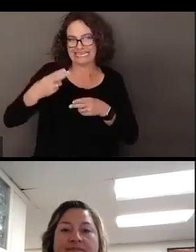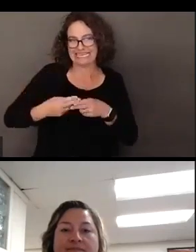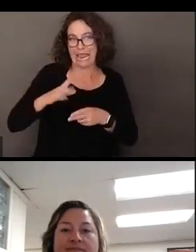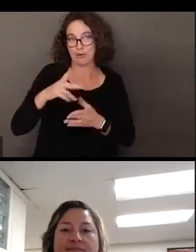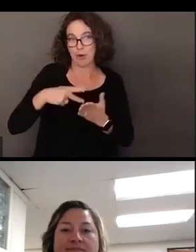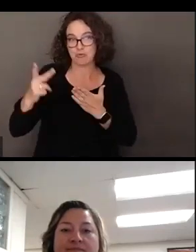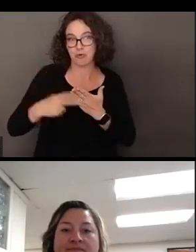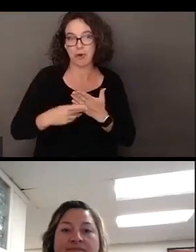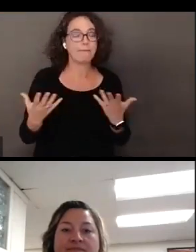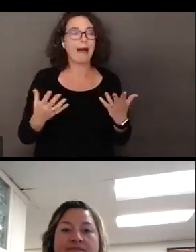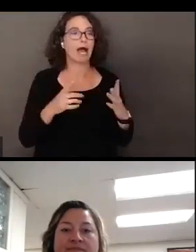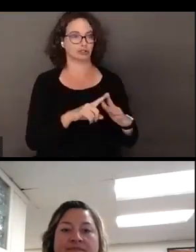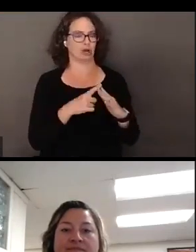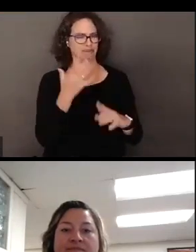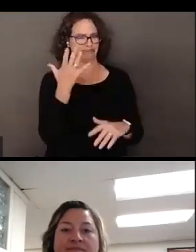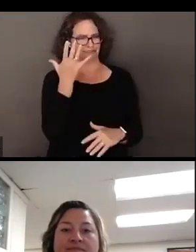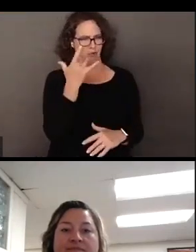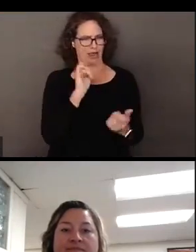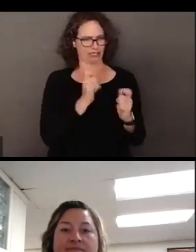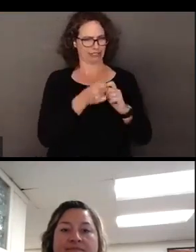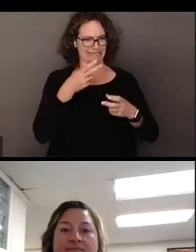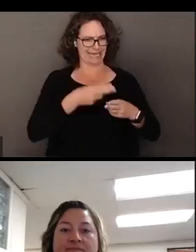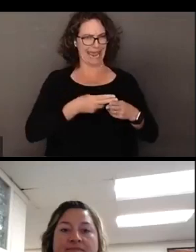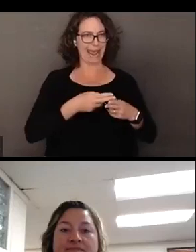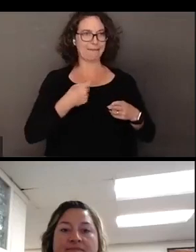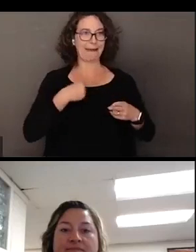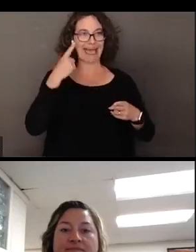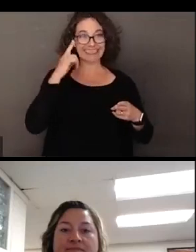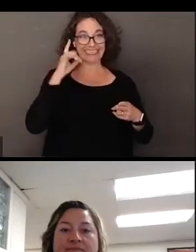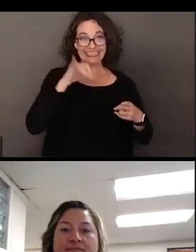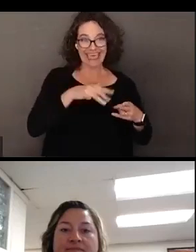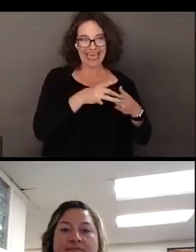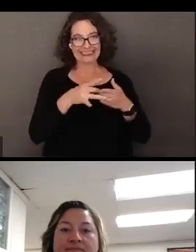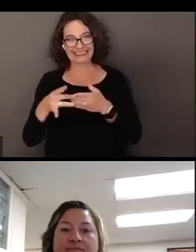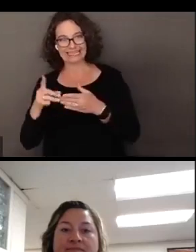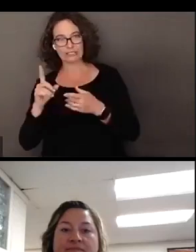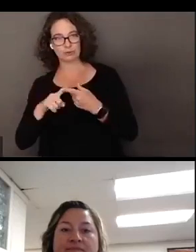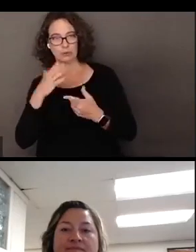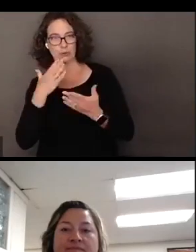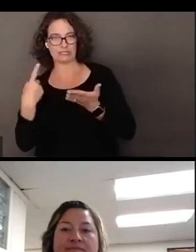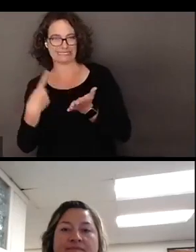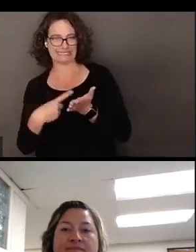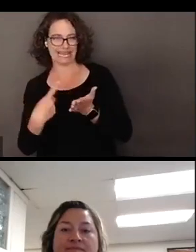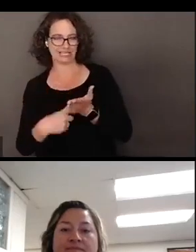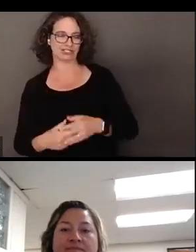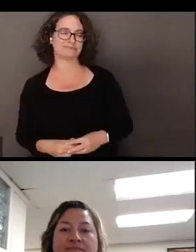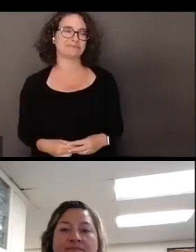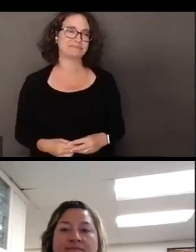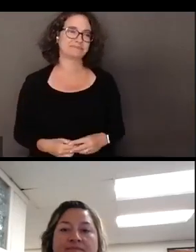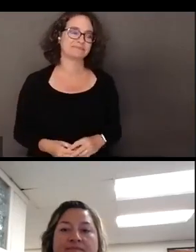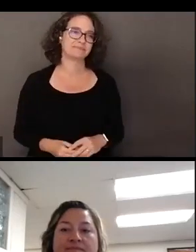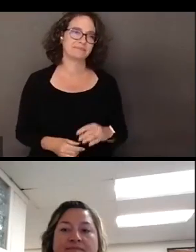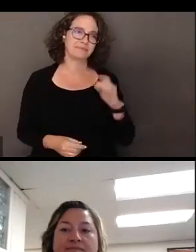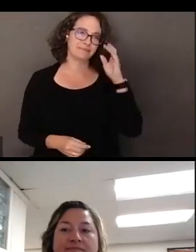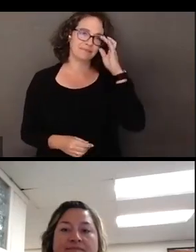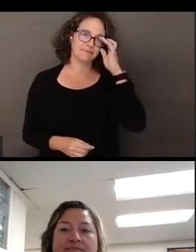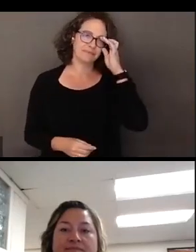start us out by telling us why, because I think that'll lead to a good discussion, right?